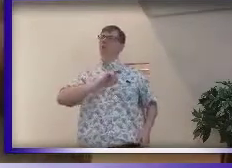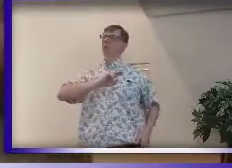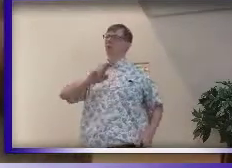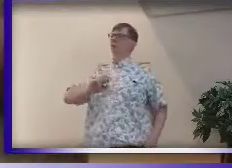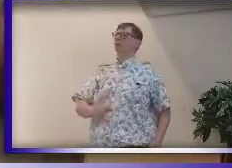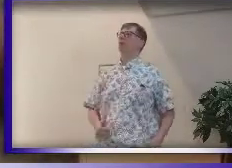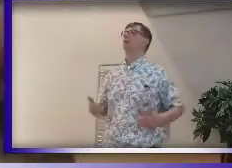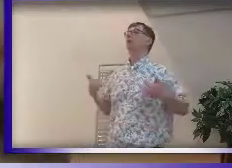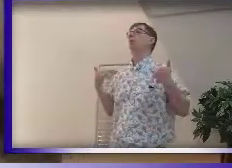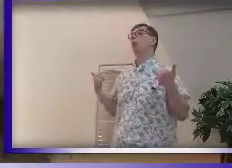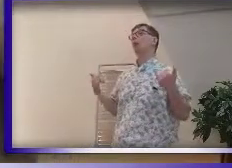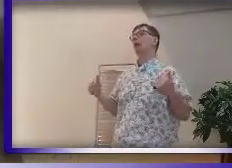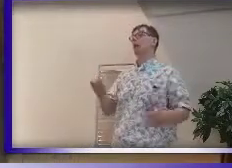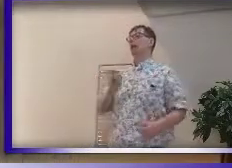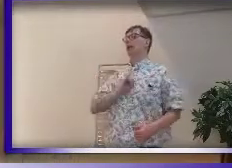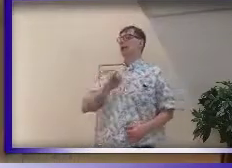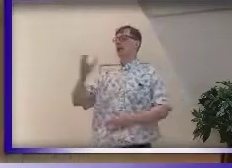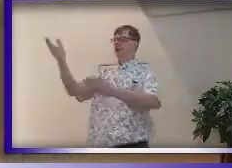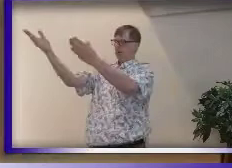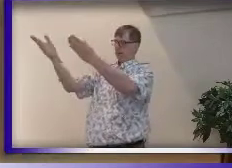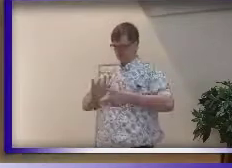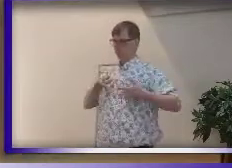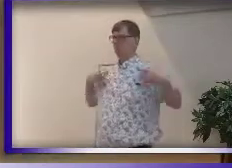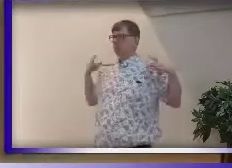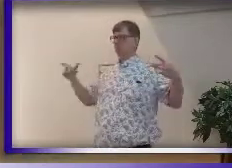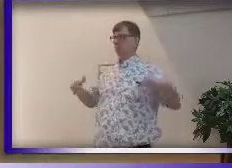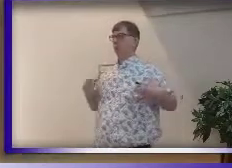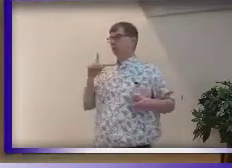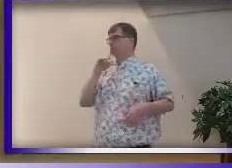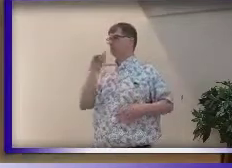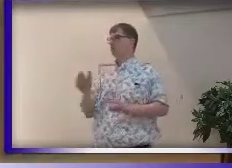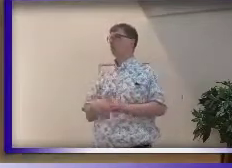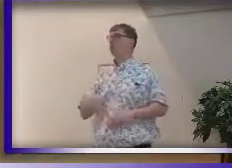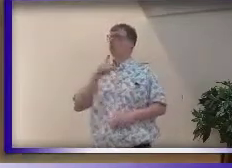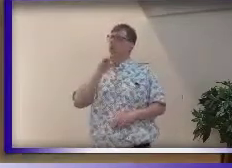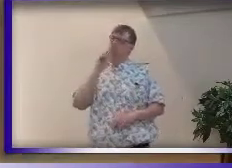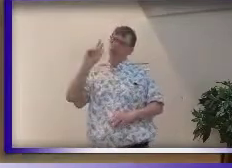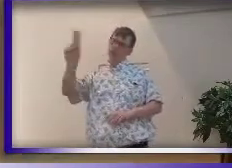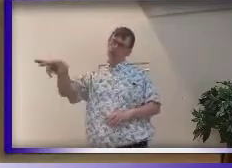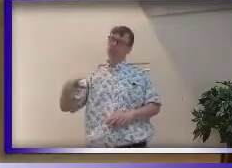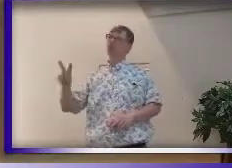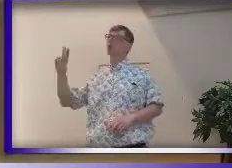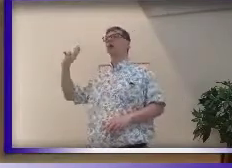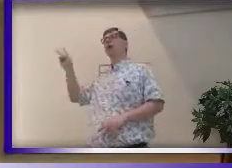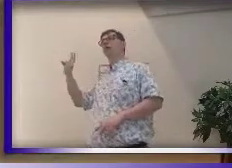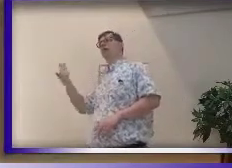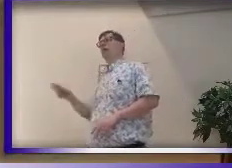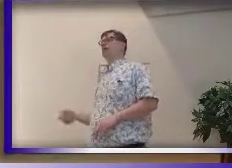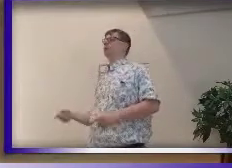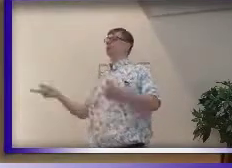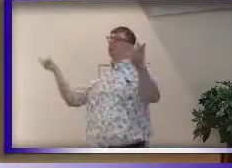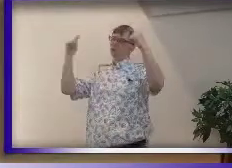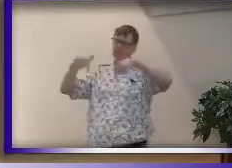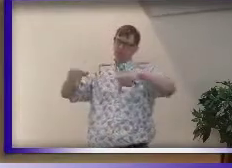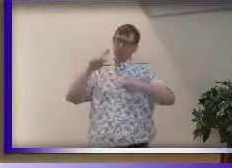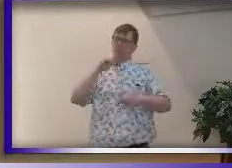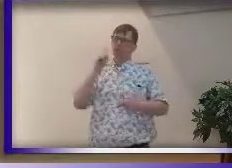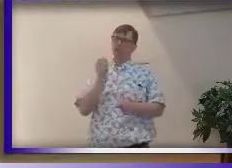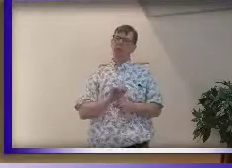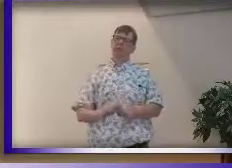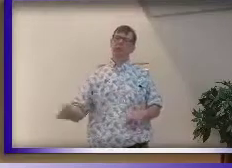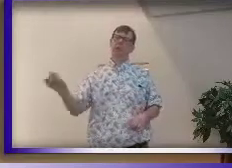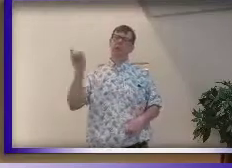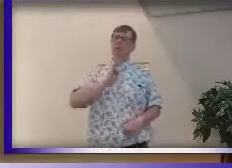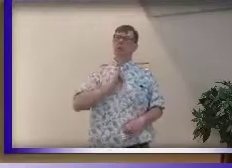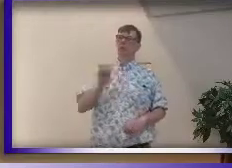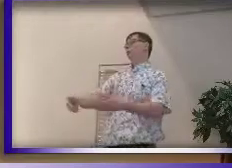here. And if it's for my ego's sake, I need to go back to my prayer chair and work on that and get really clean and clear that what we